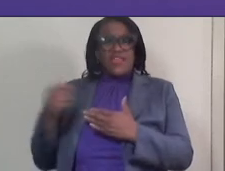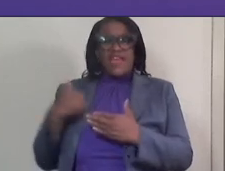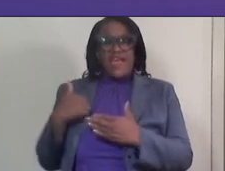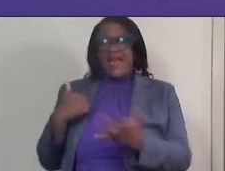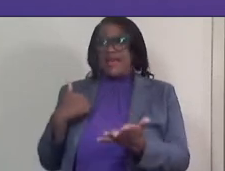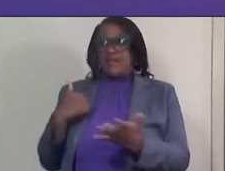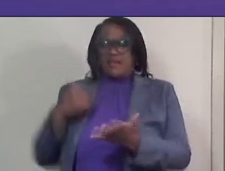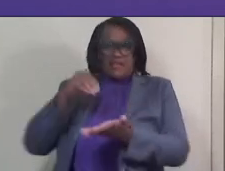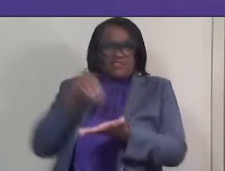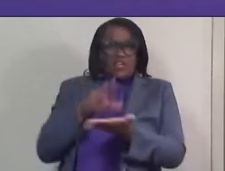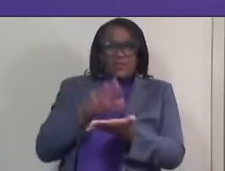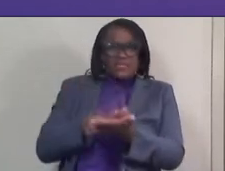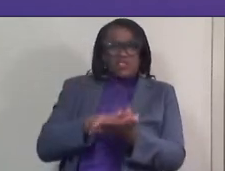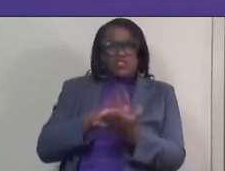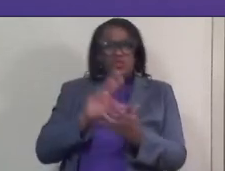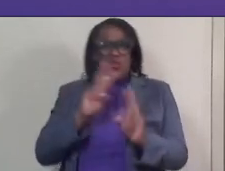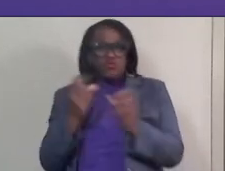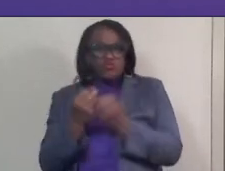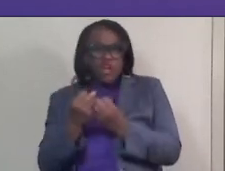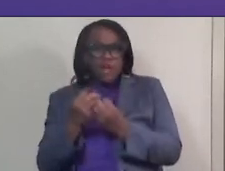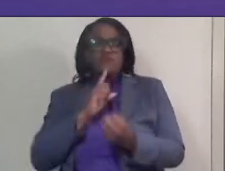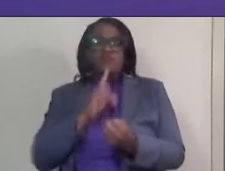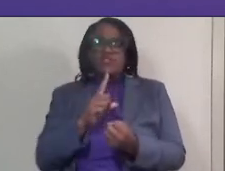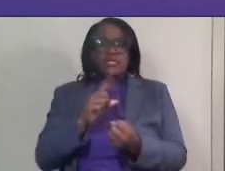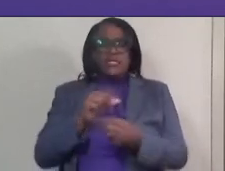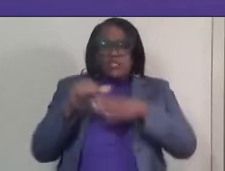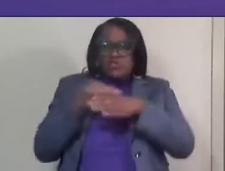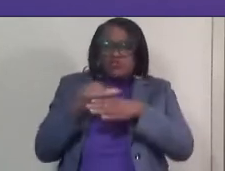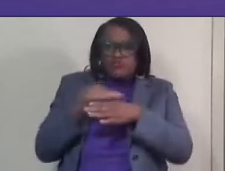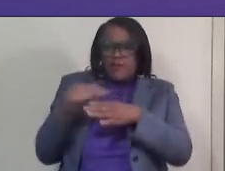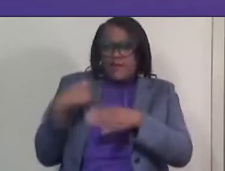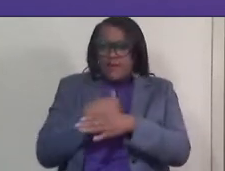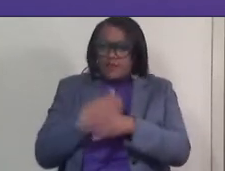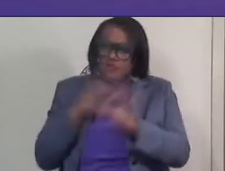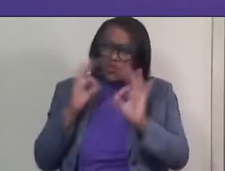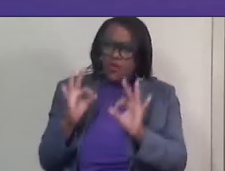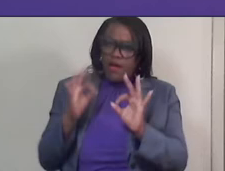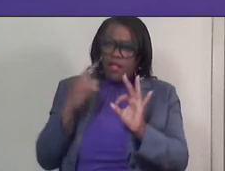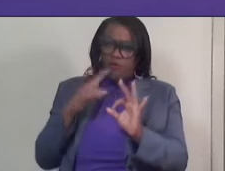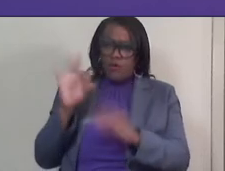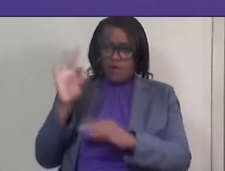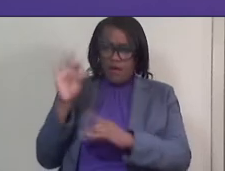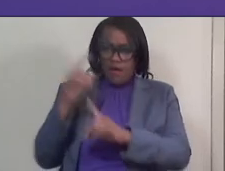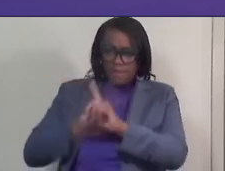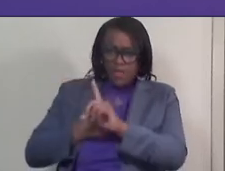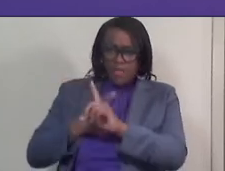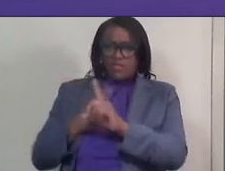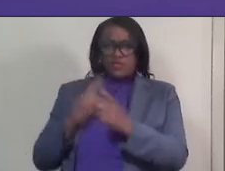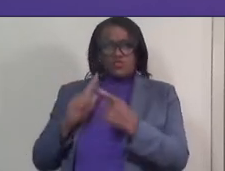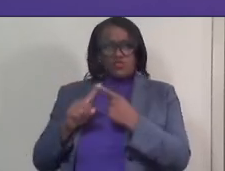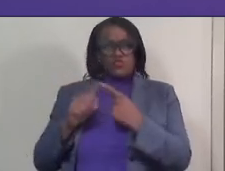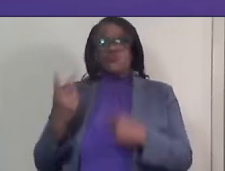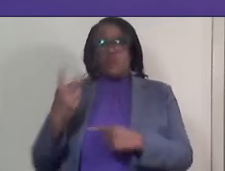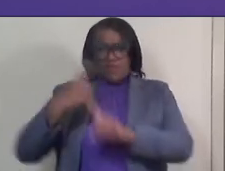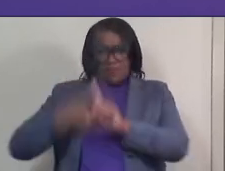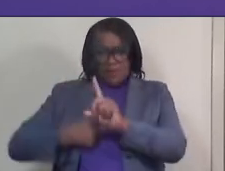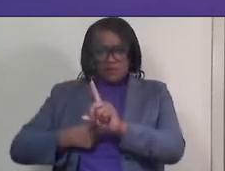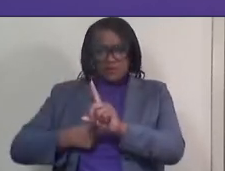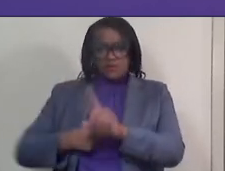documentation workshop, and it really trained us well for about a 9-month to a 12-month period, the